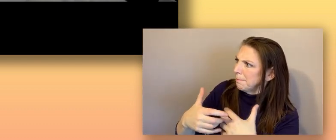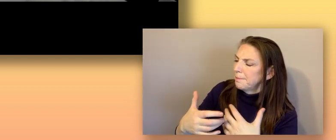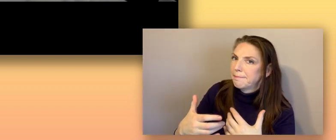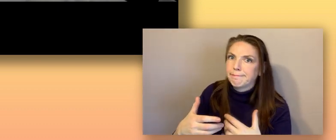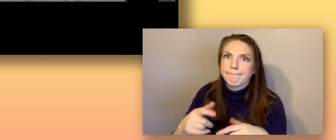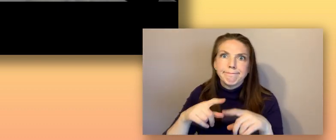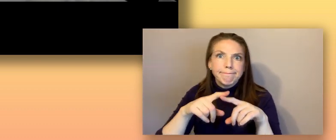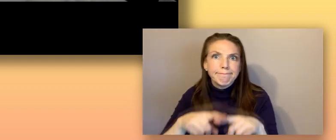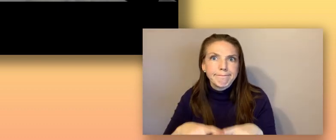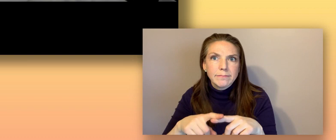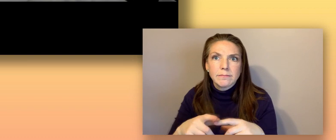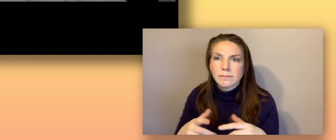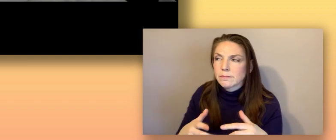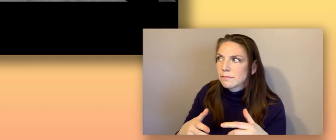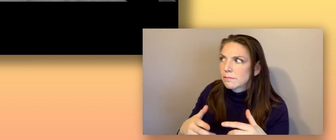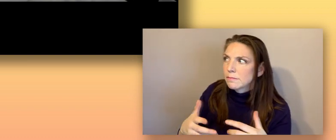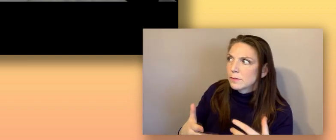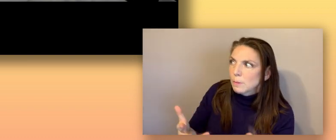Depends. On what?